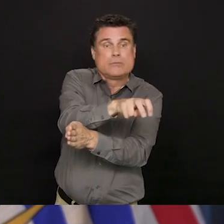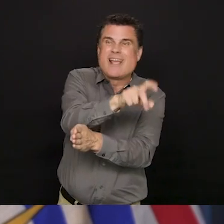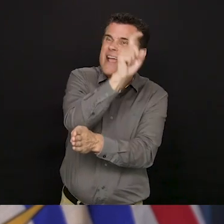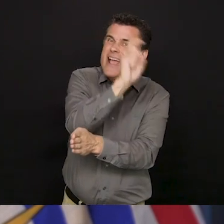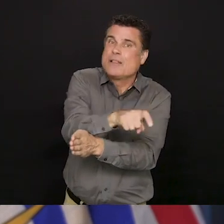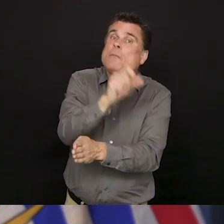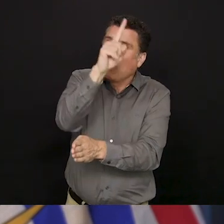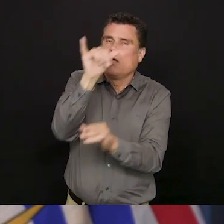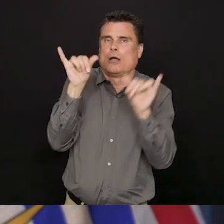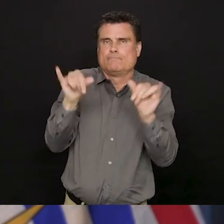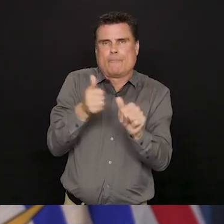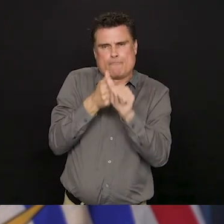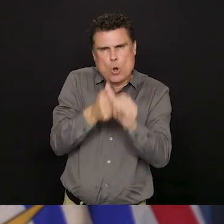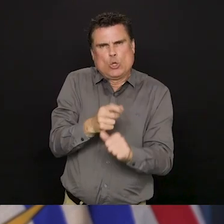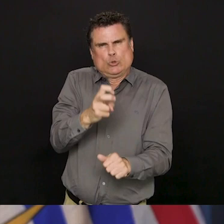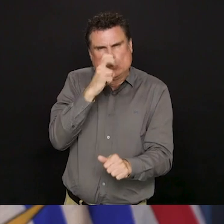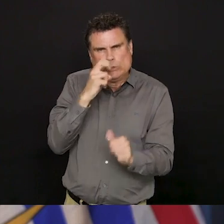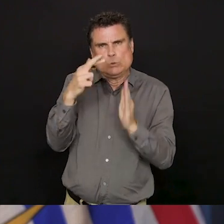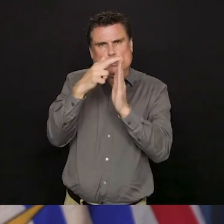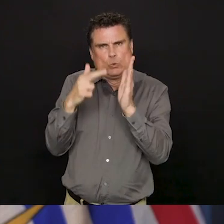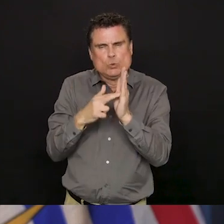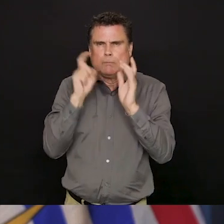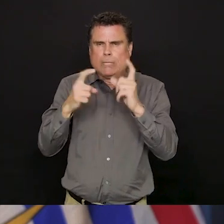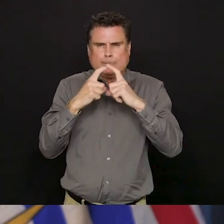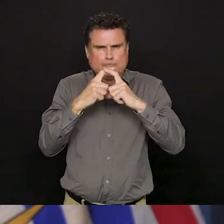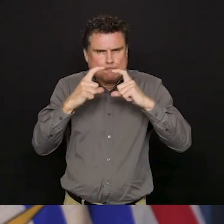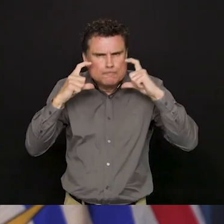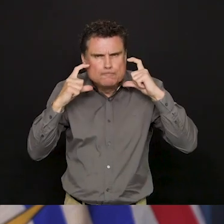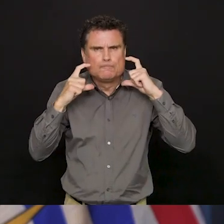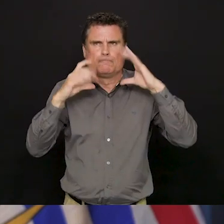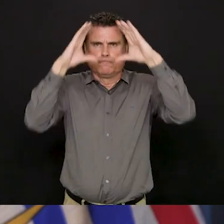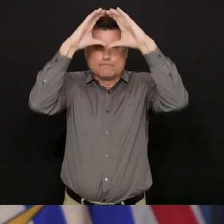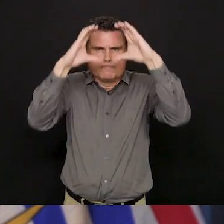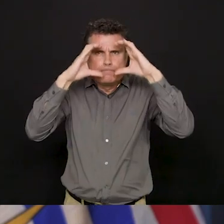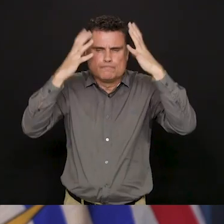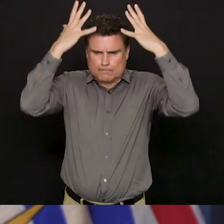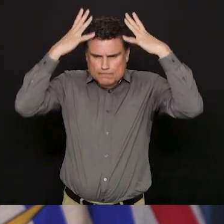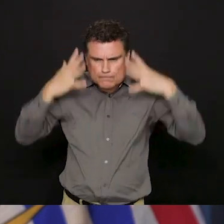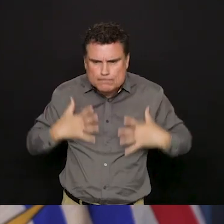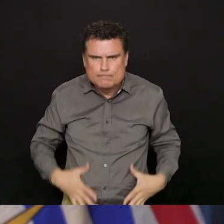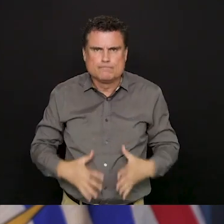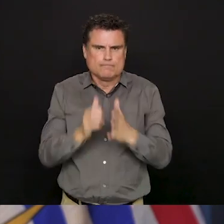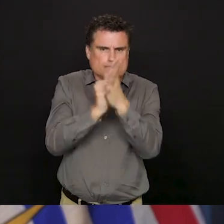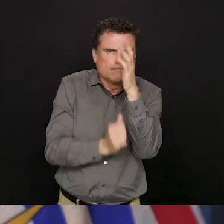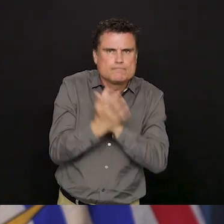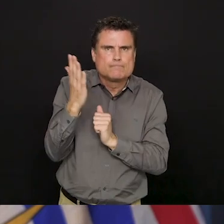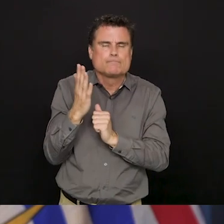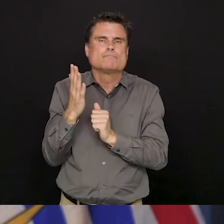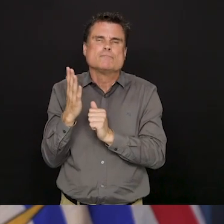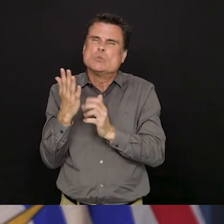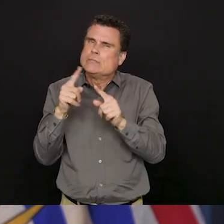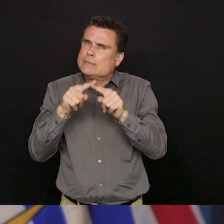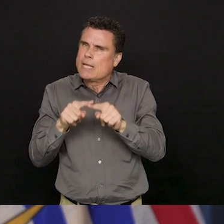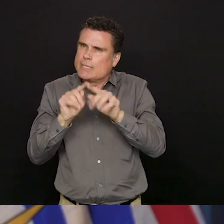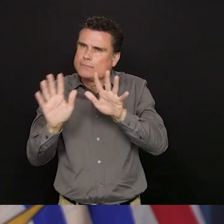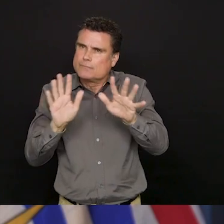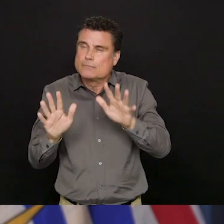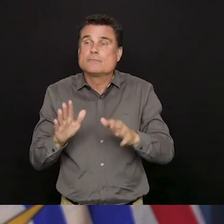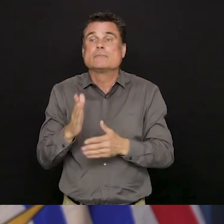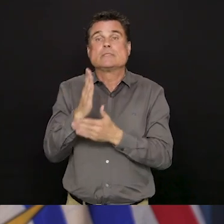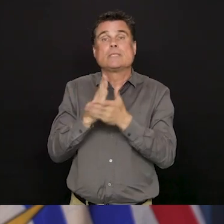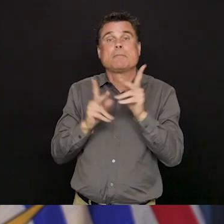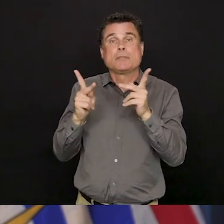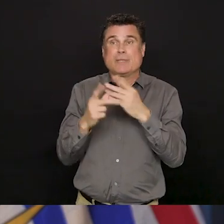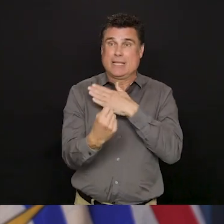place. I will also say, and maybe I'll ask Minister Dix to address it, but it's taken some time to sort out all the combinations